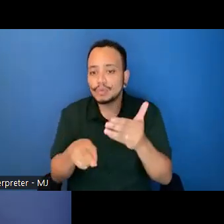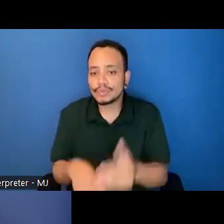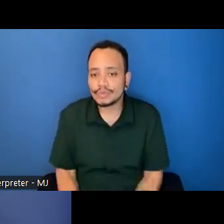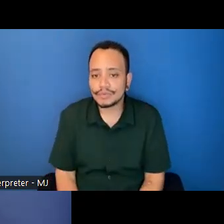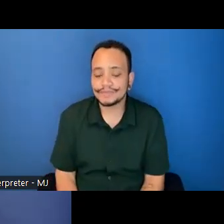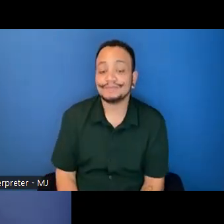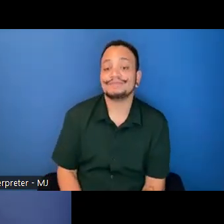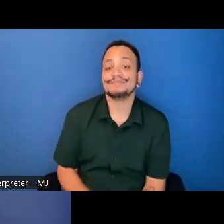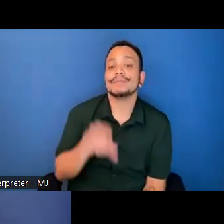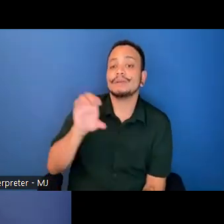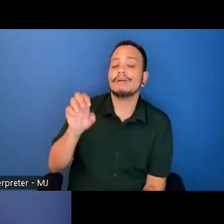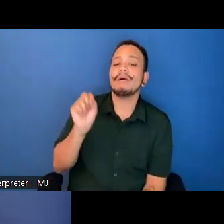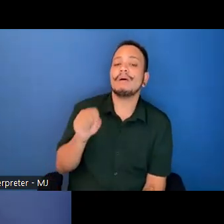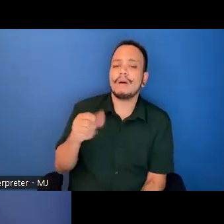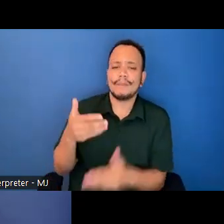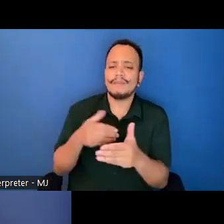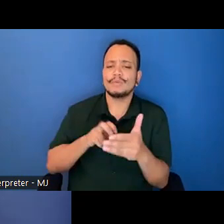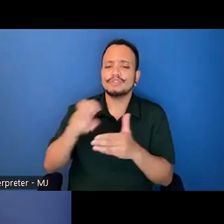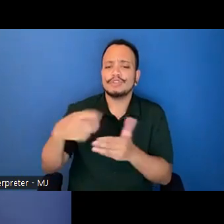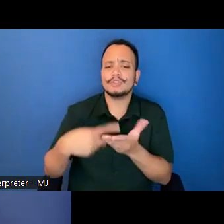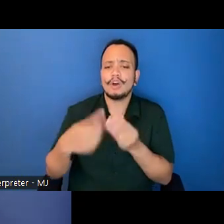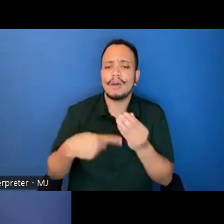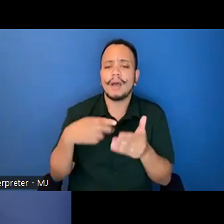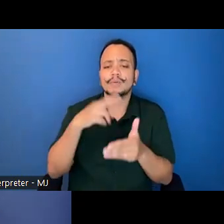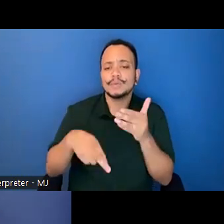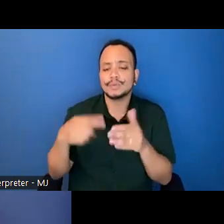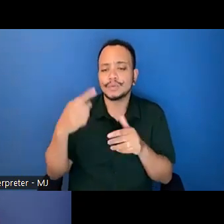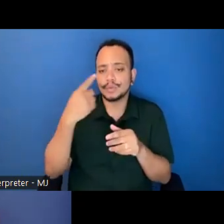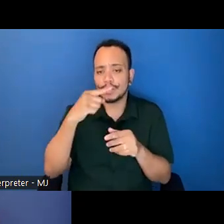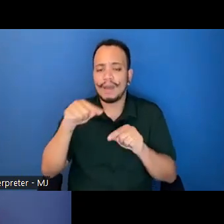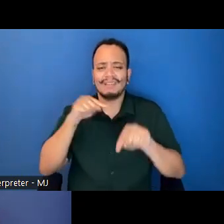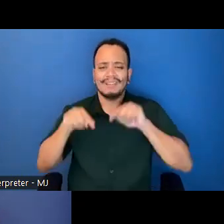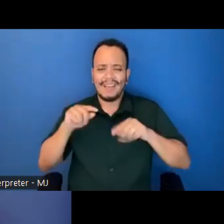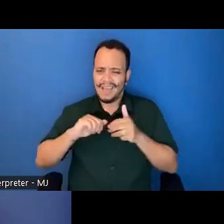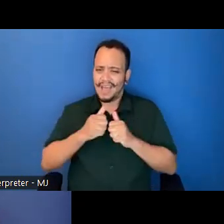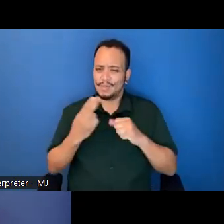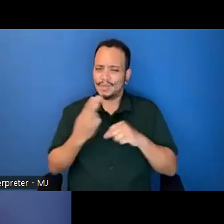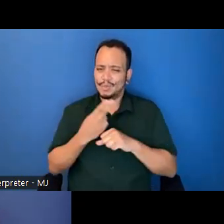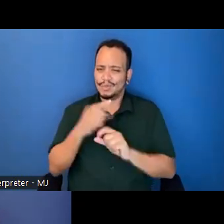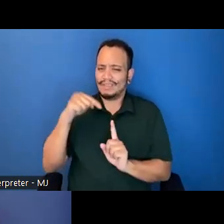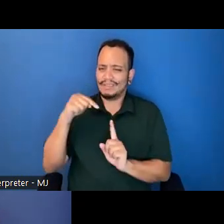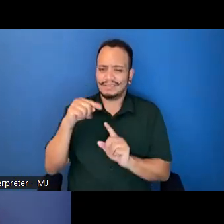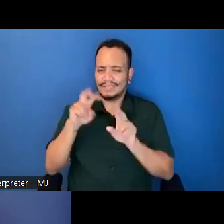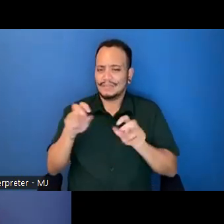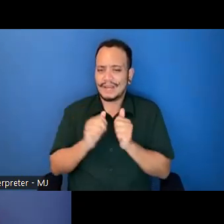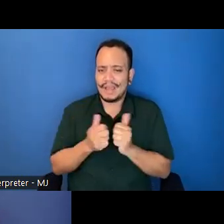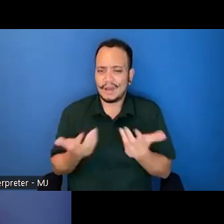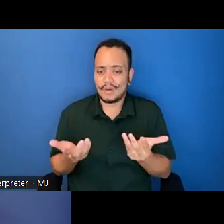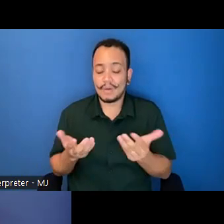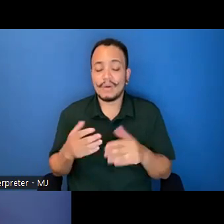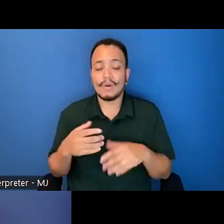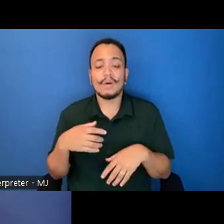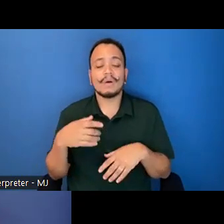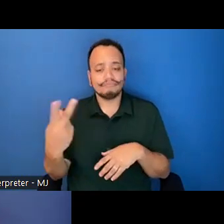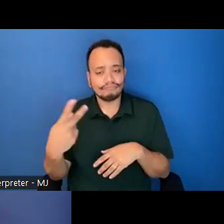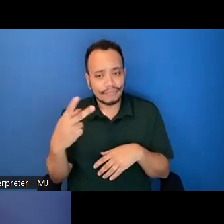like some ideas around how you use these tools? I think, Michael, you and I were